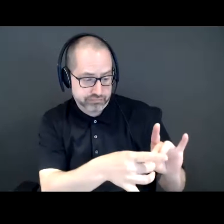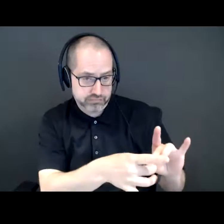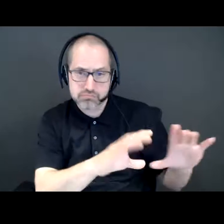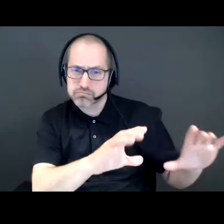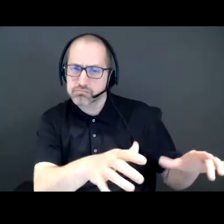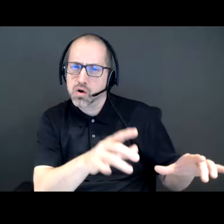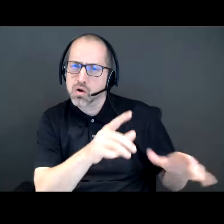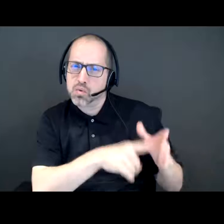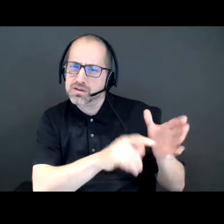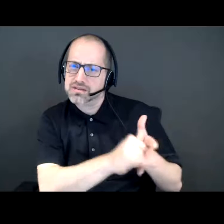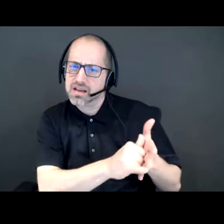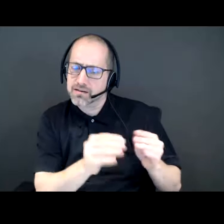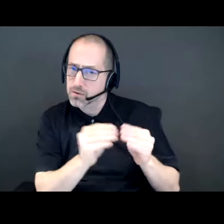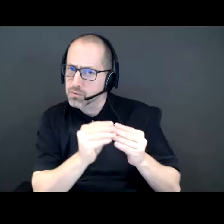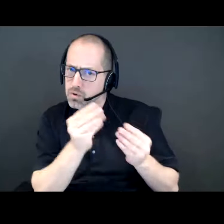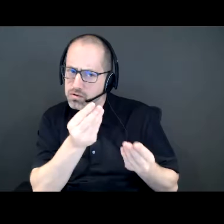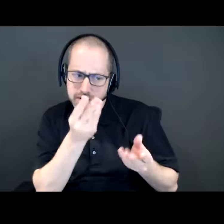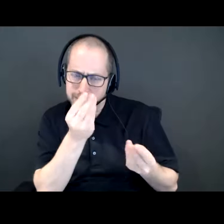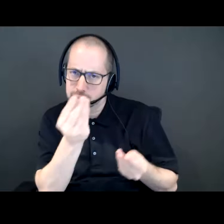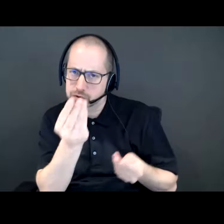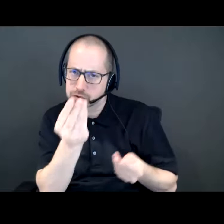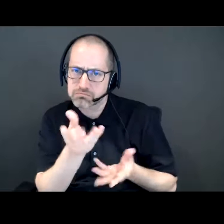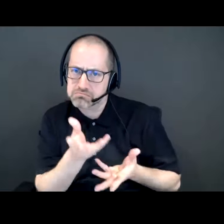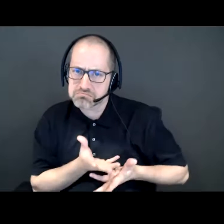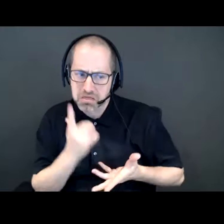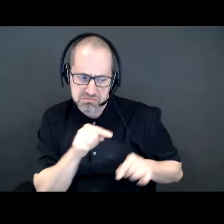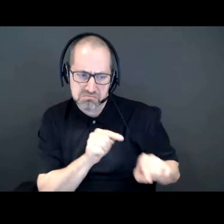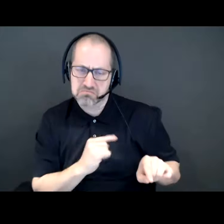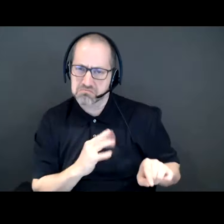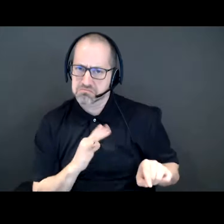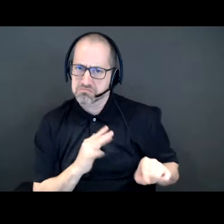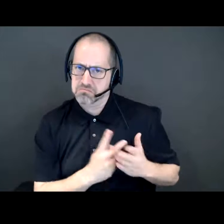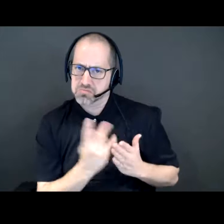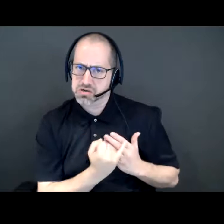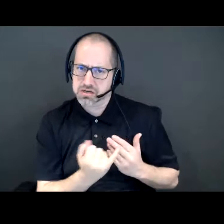that, because I thought that was a really interesting project that took place.